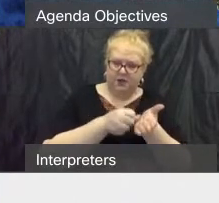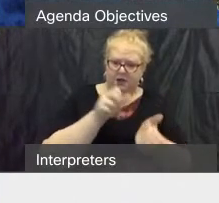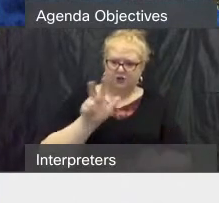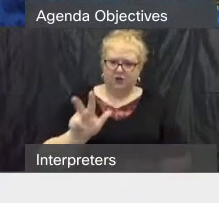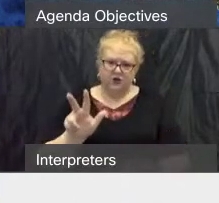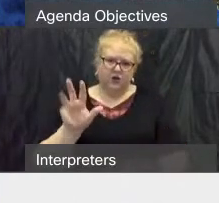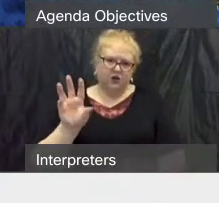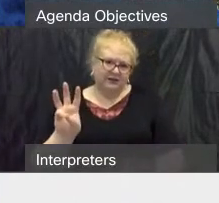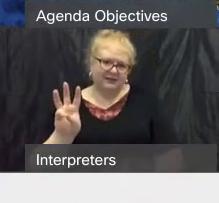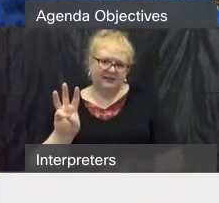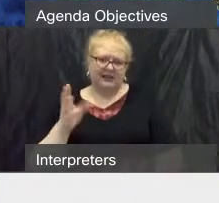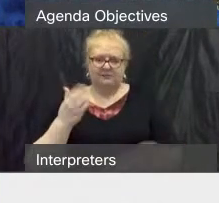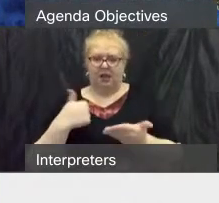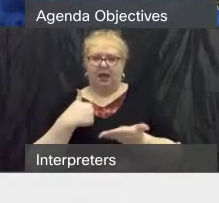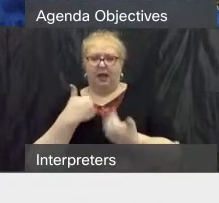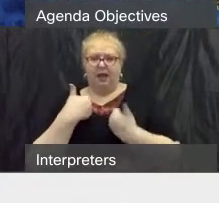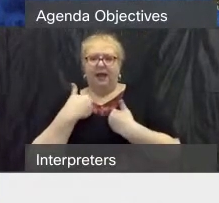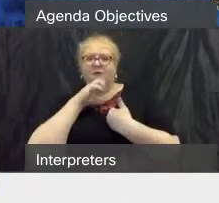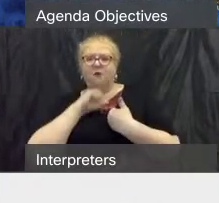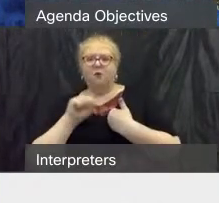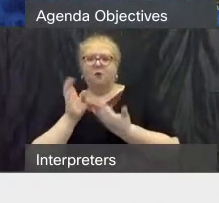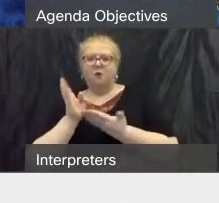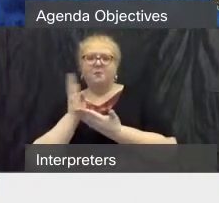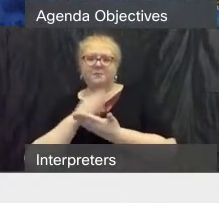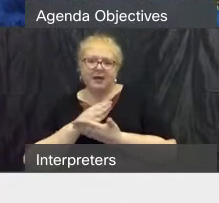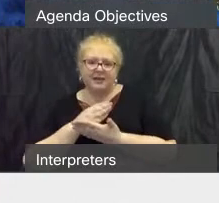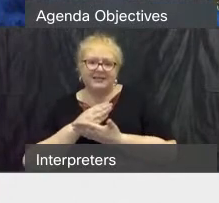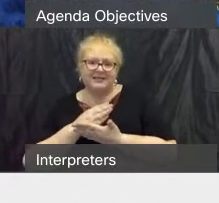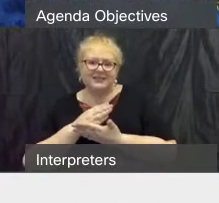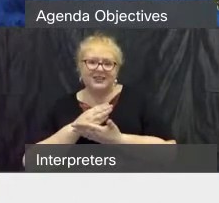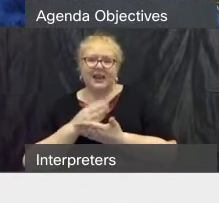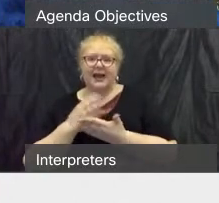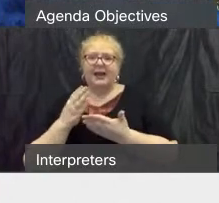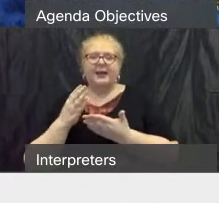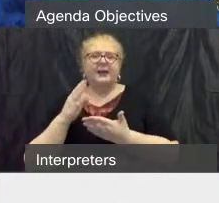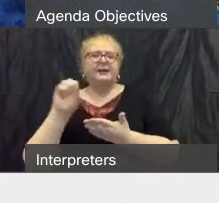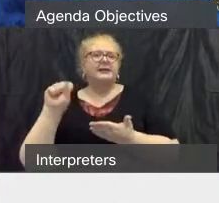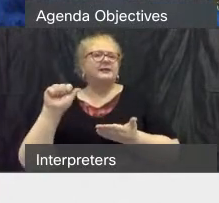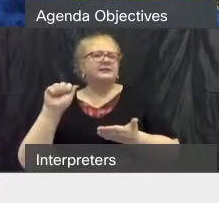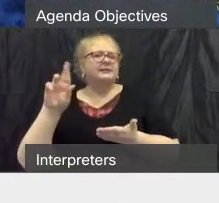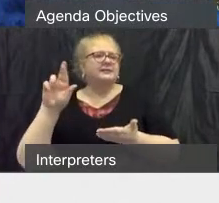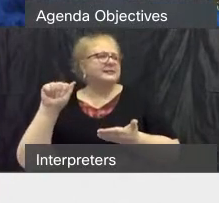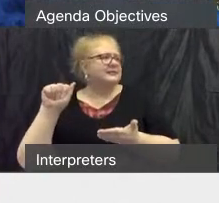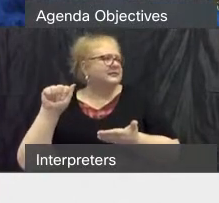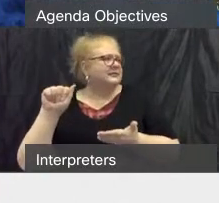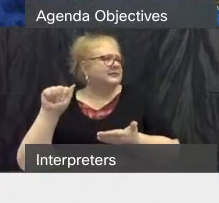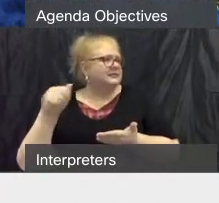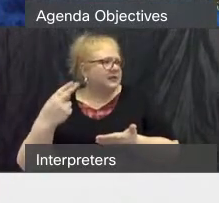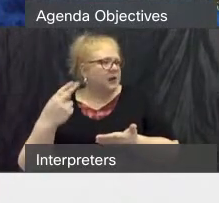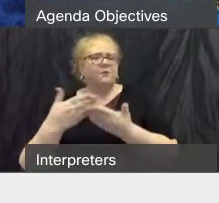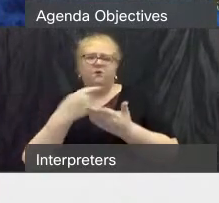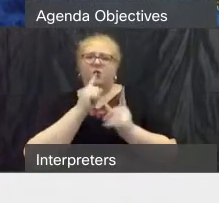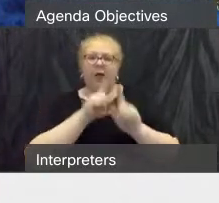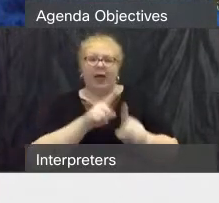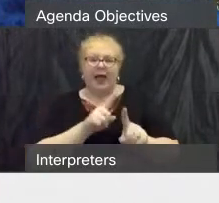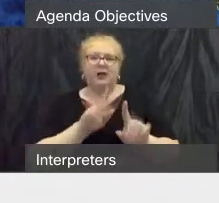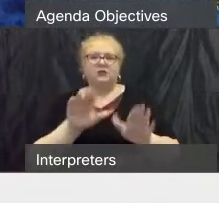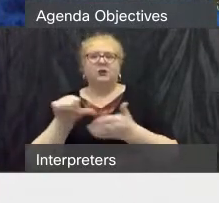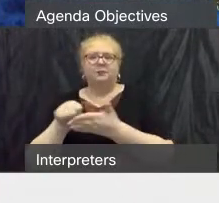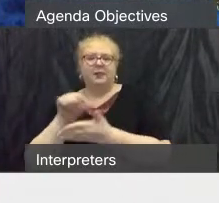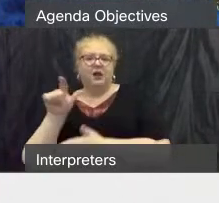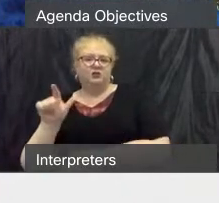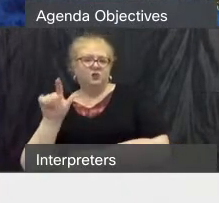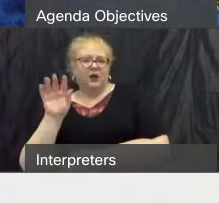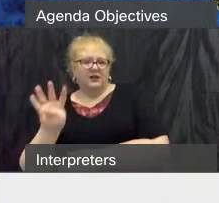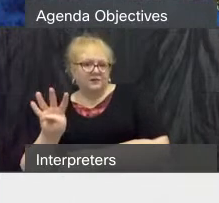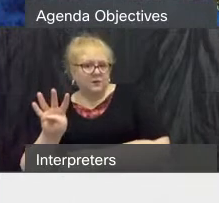got an old budget. A couple Sarah, of questions. And Sarah, before you answer that, on page 24, if my